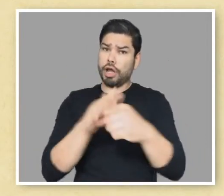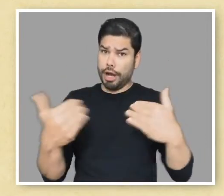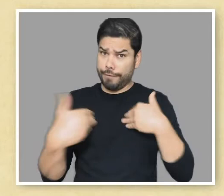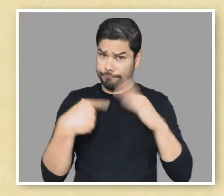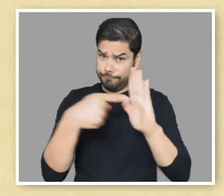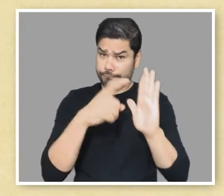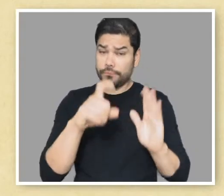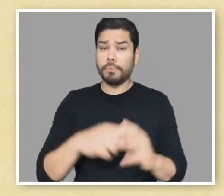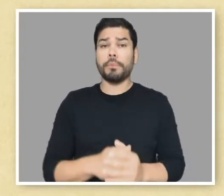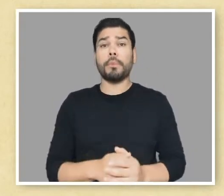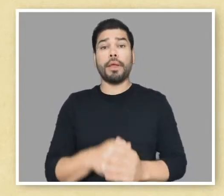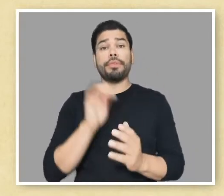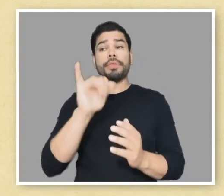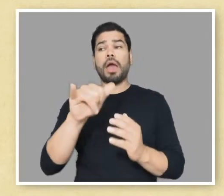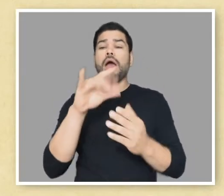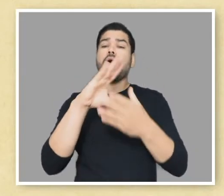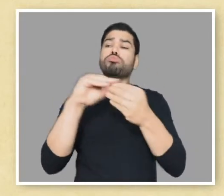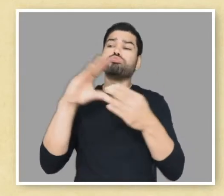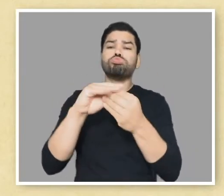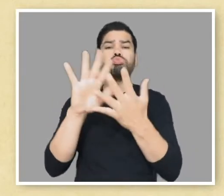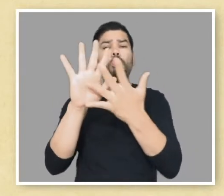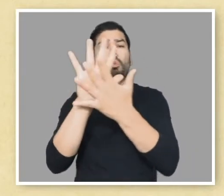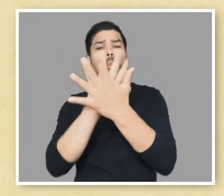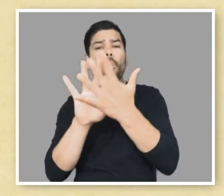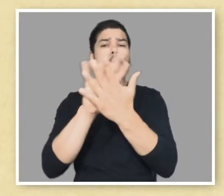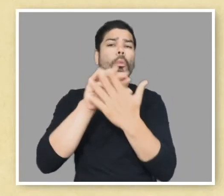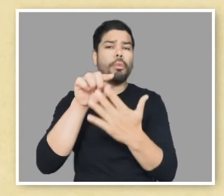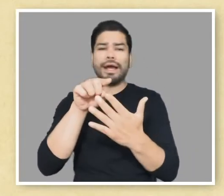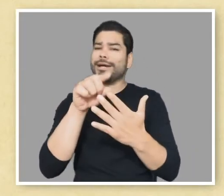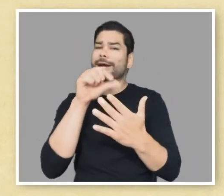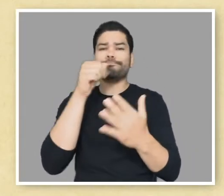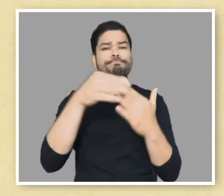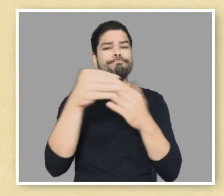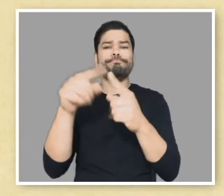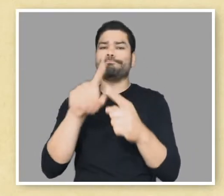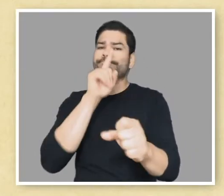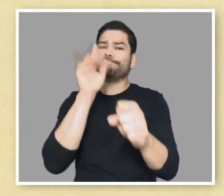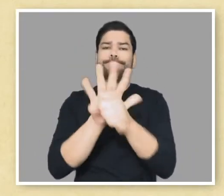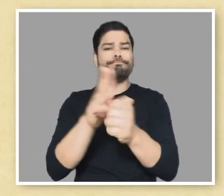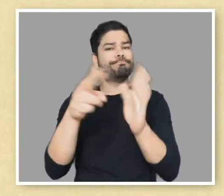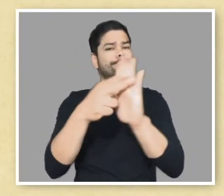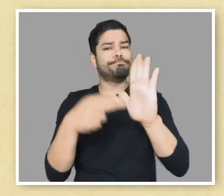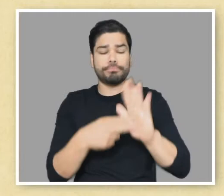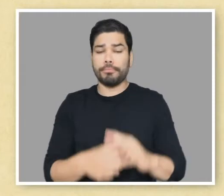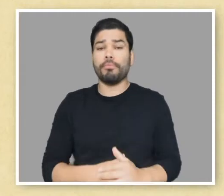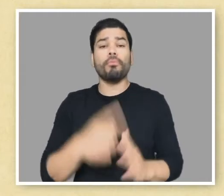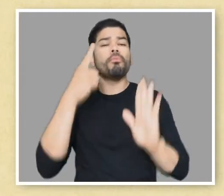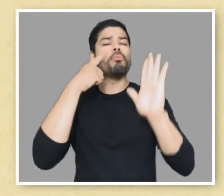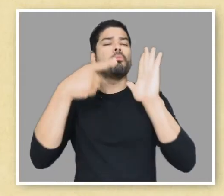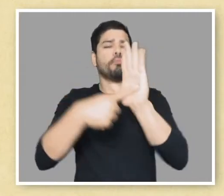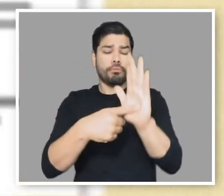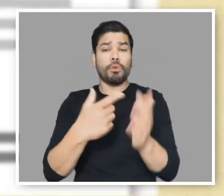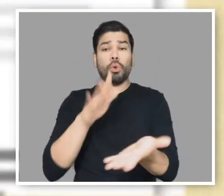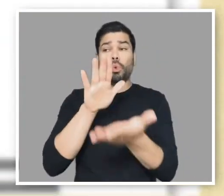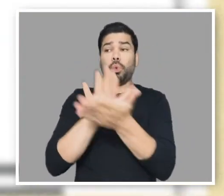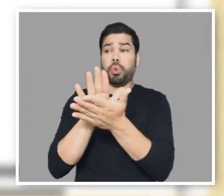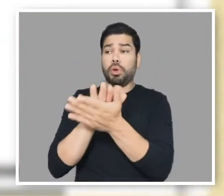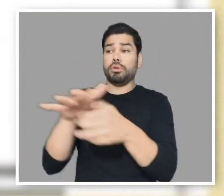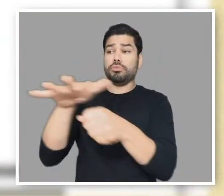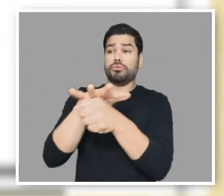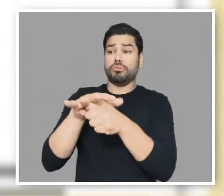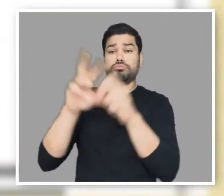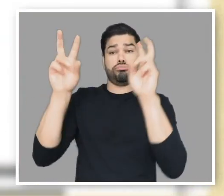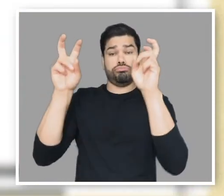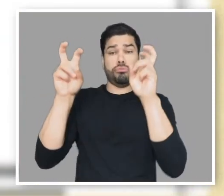obligation? Language that expresses an intention or a wish does not create a legal obligation. For example, language such